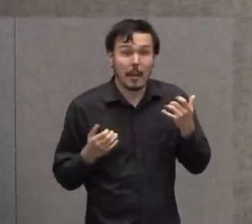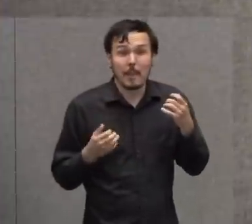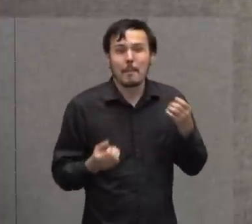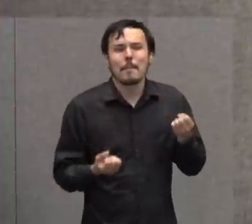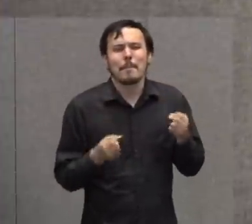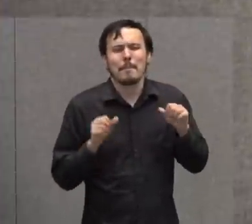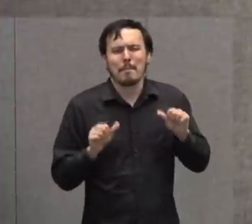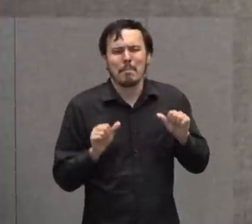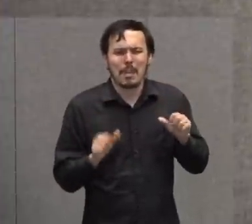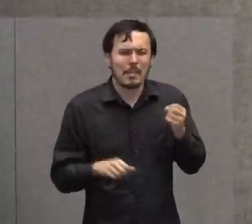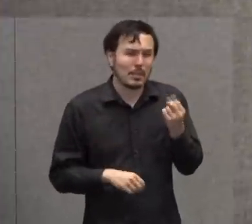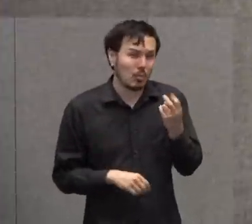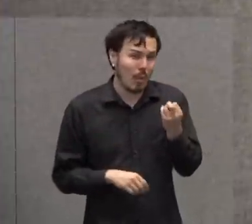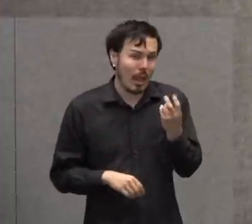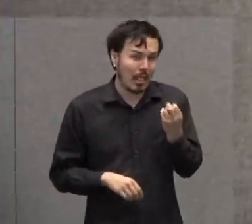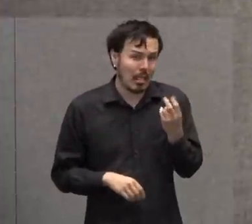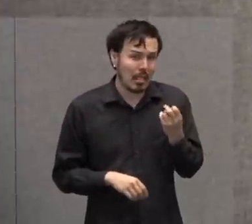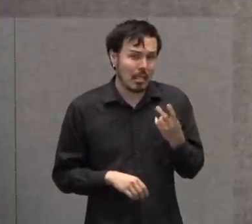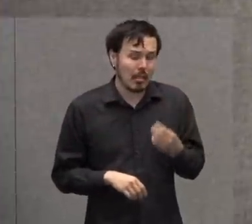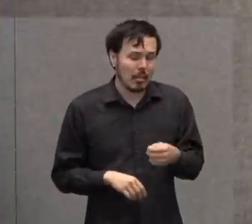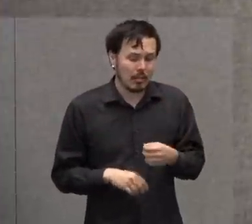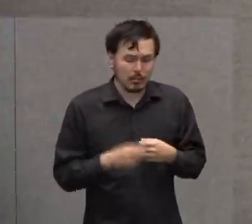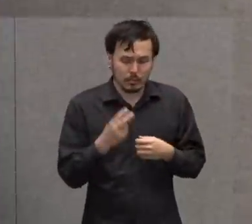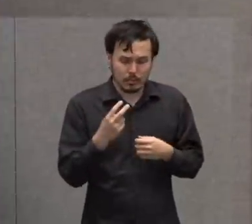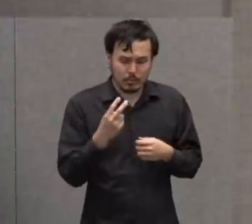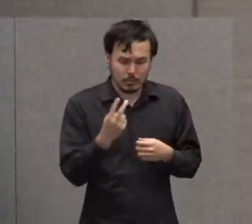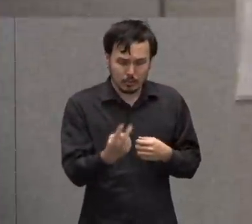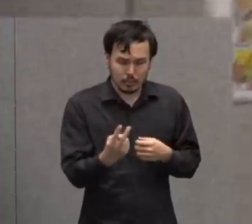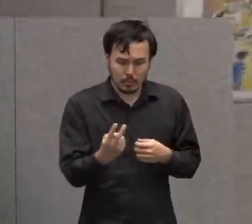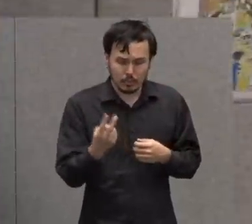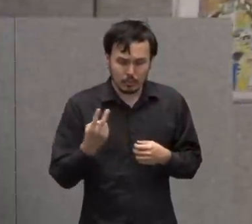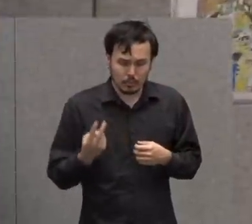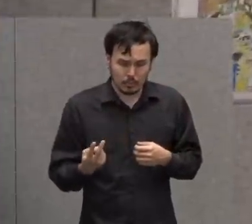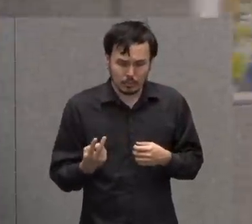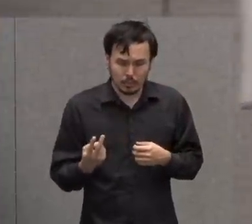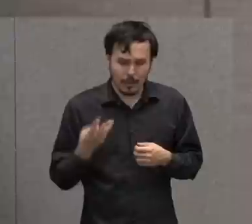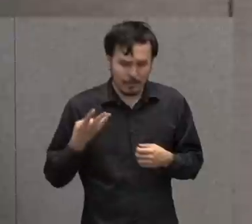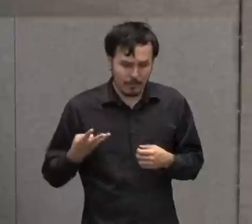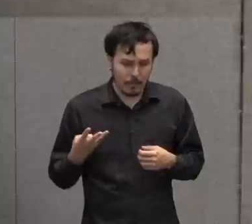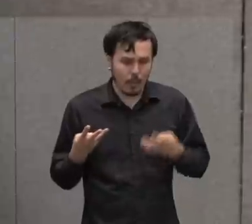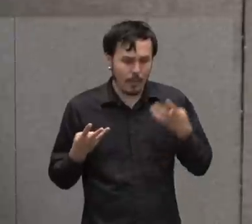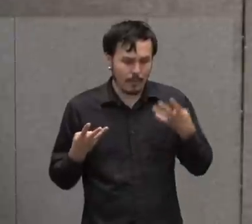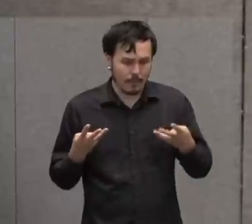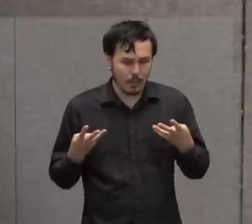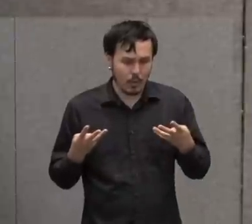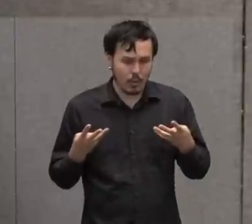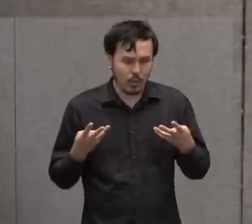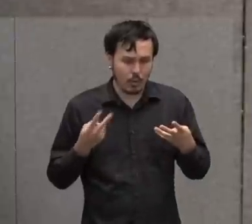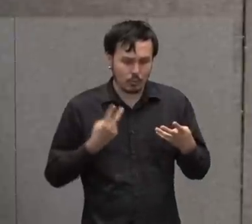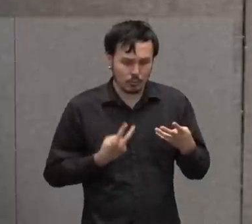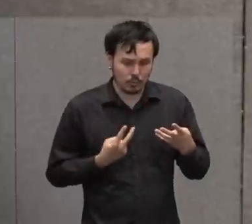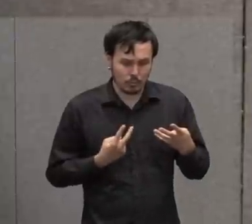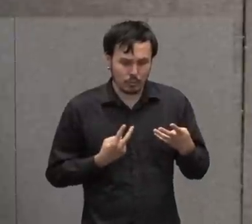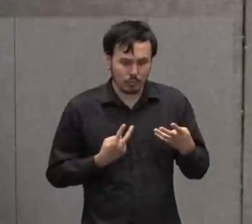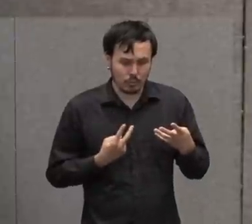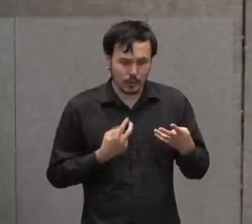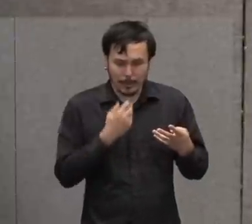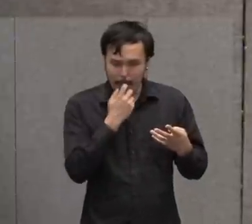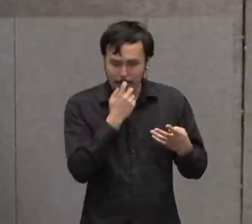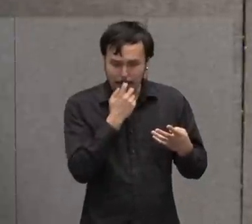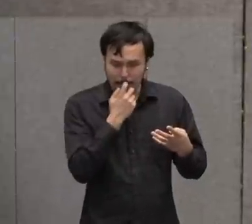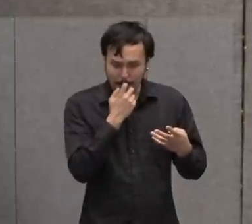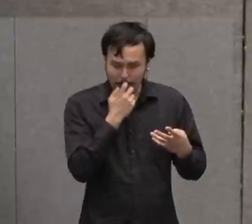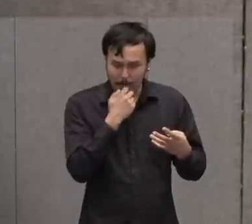have 12. 1, 2 on the end. 1, 2, 3, 4 on this side and 4 on the other side.